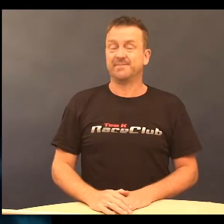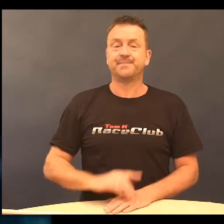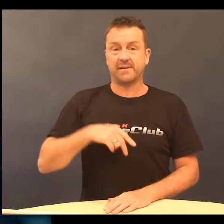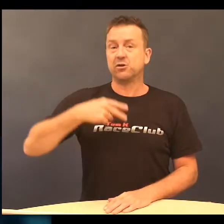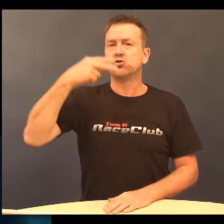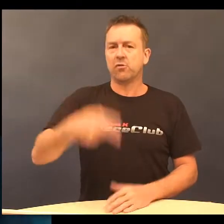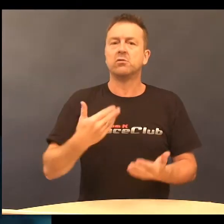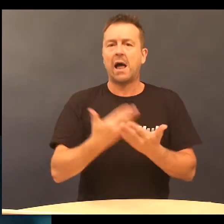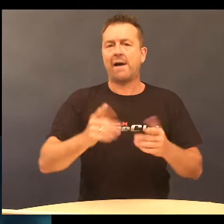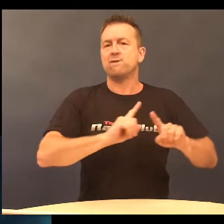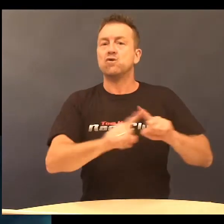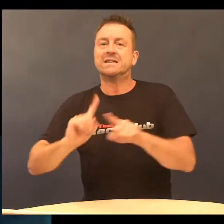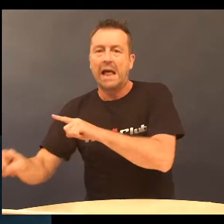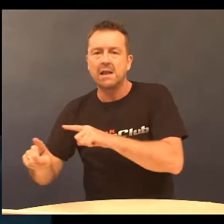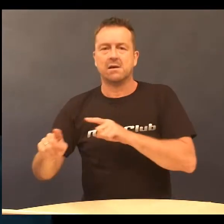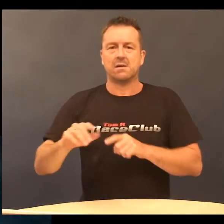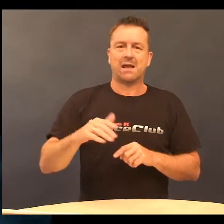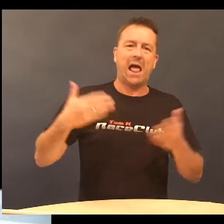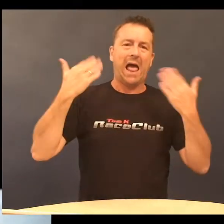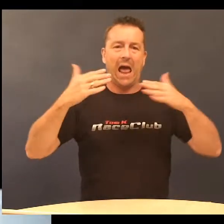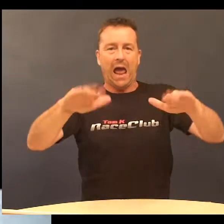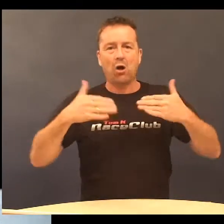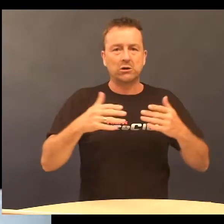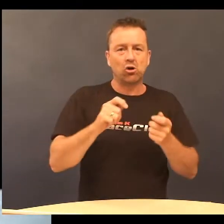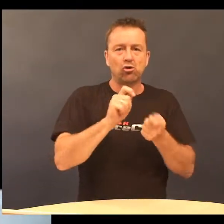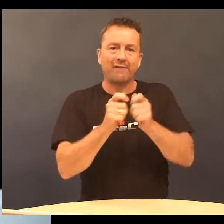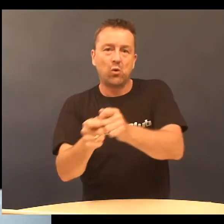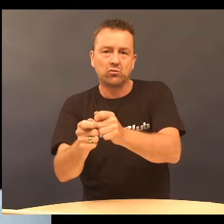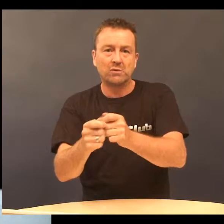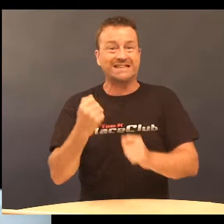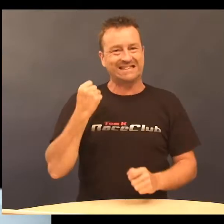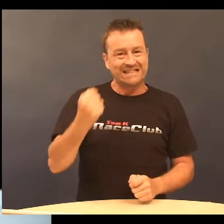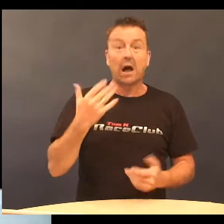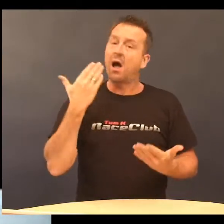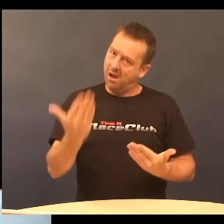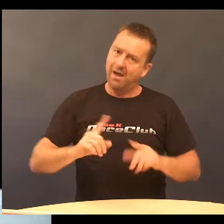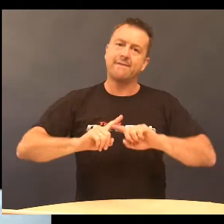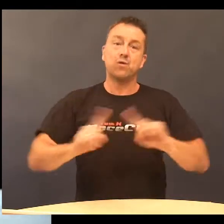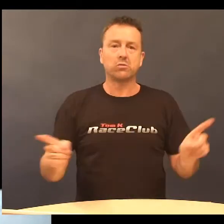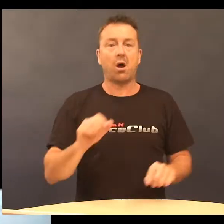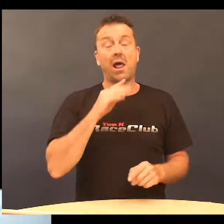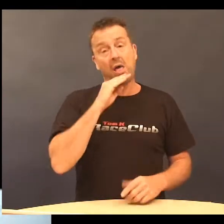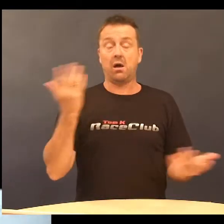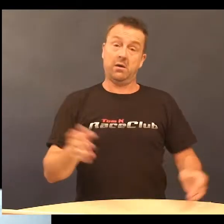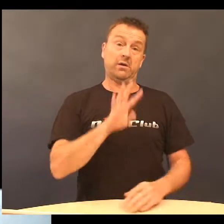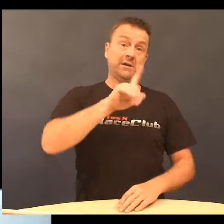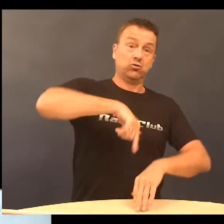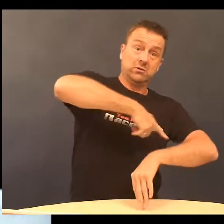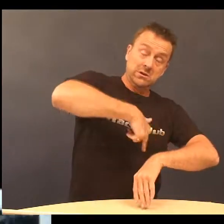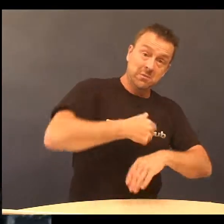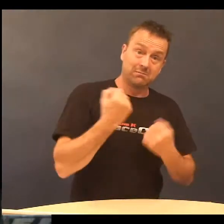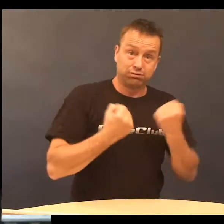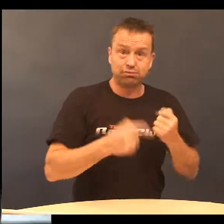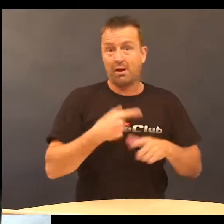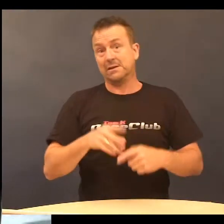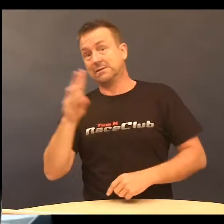forced to have different aero configuration because it's not because of the difference 24 hours,